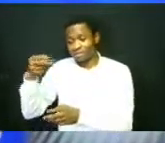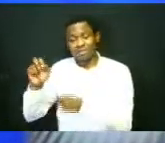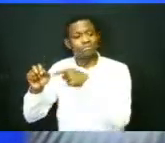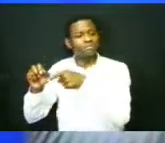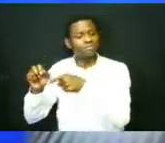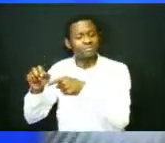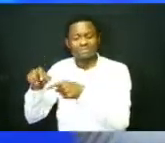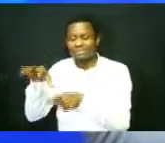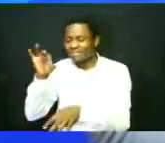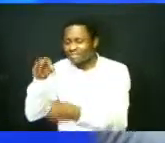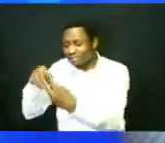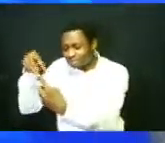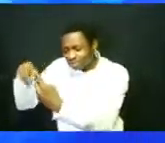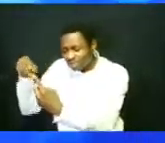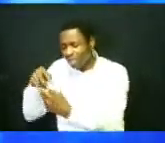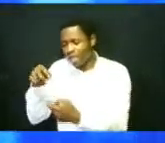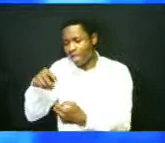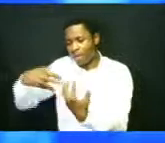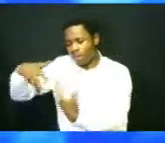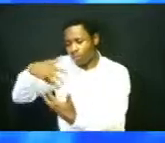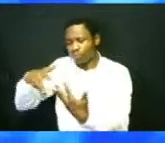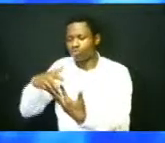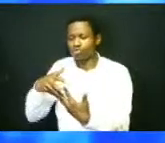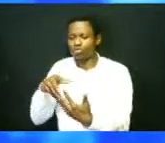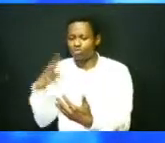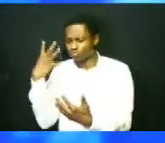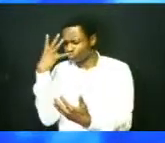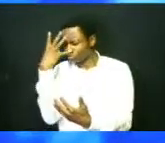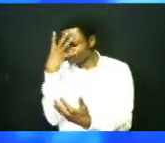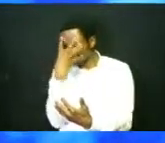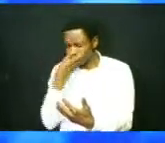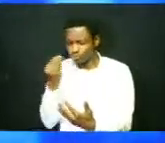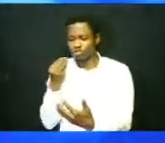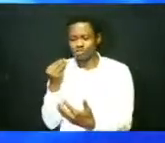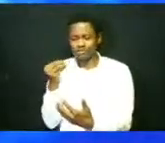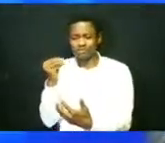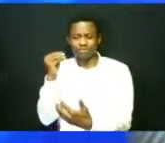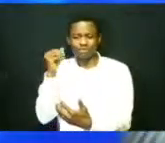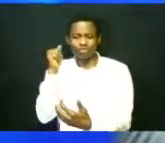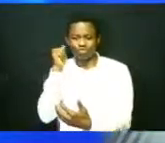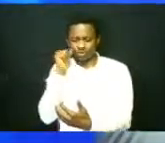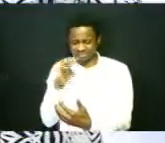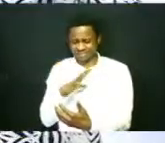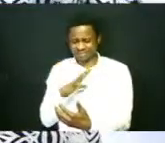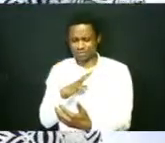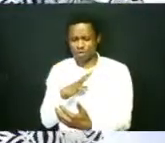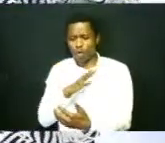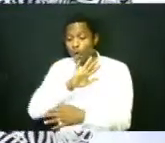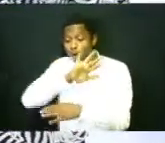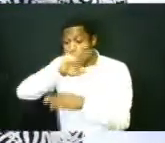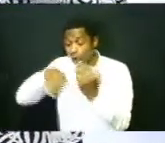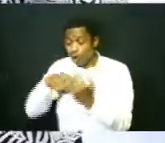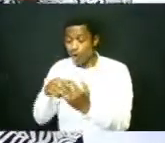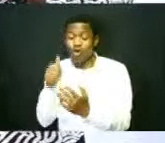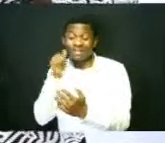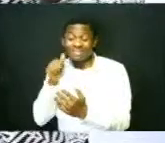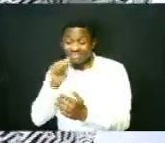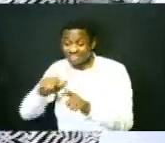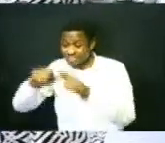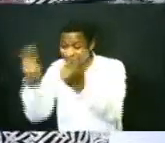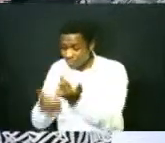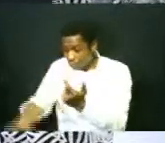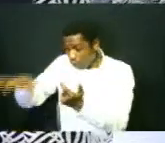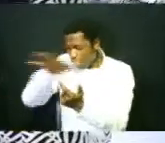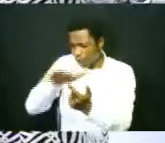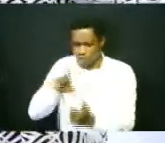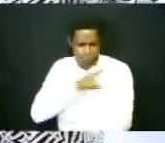queens. Okay. These ladies were all qualified to be queens. Okay, kan Esther homa no etimienu efinyimu dunum no kona na